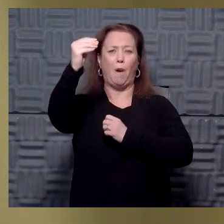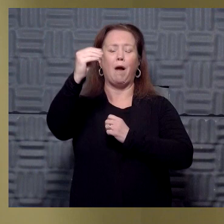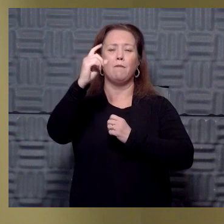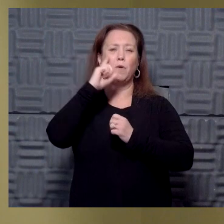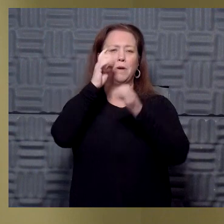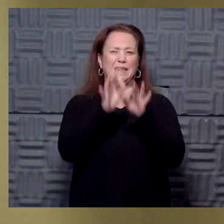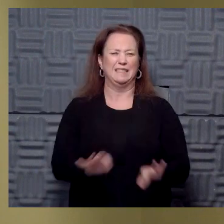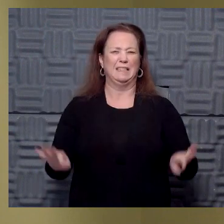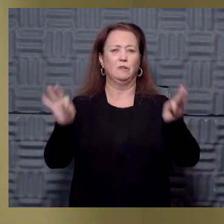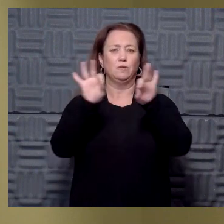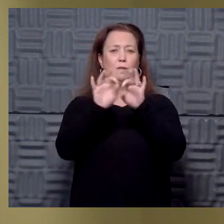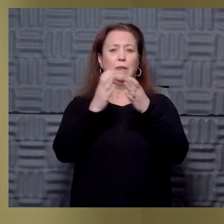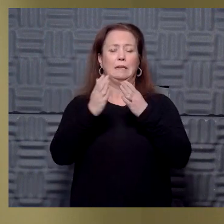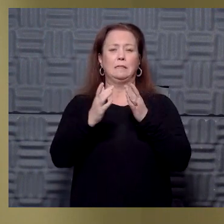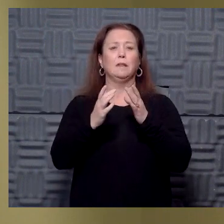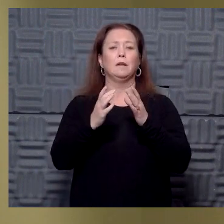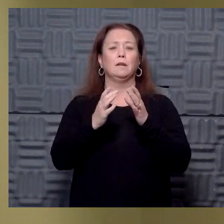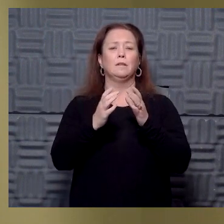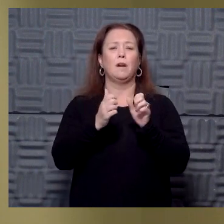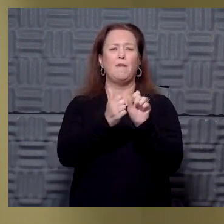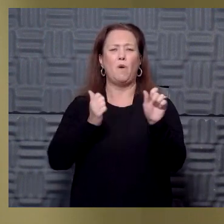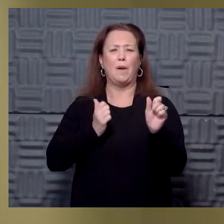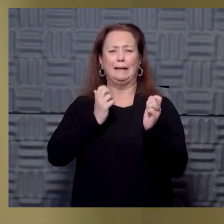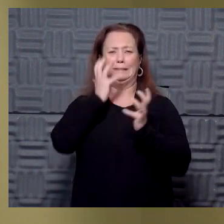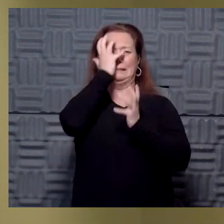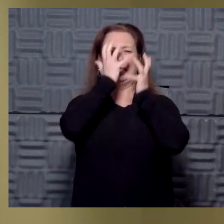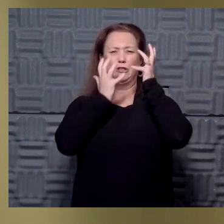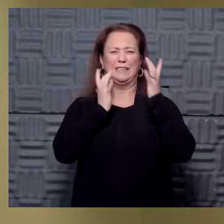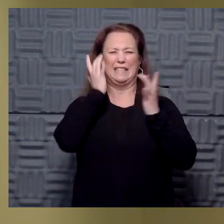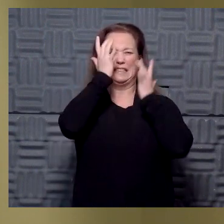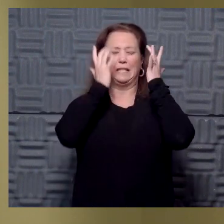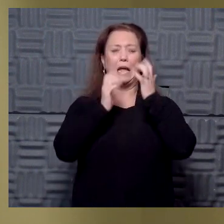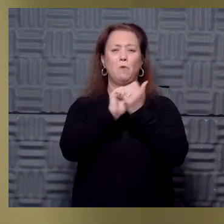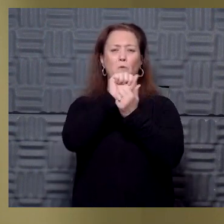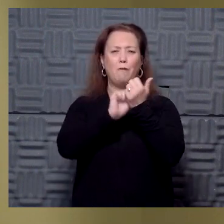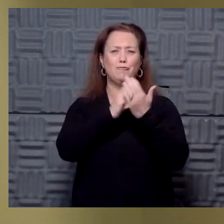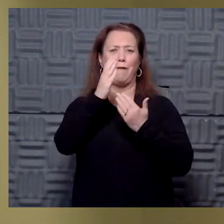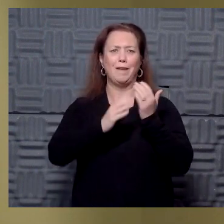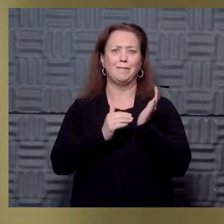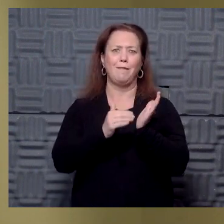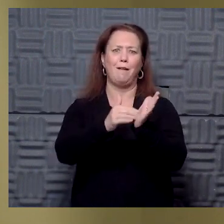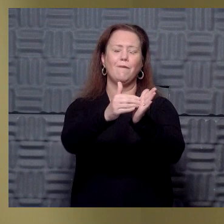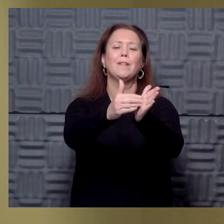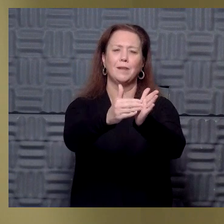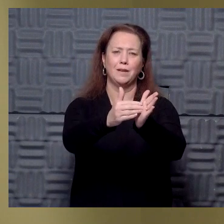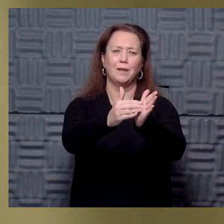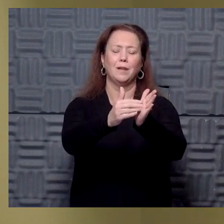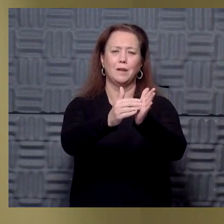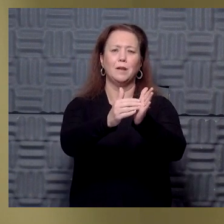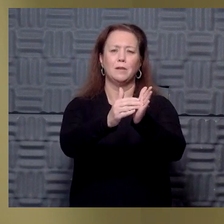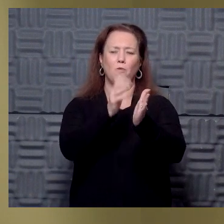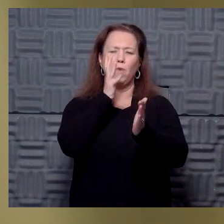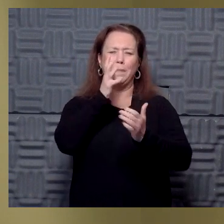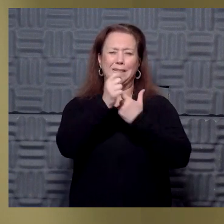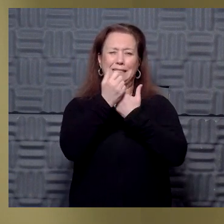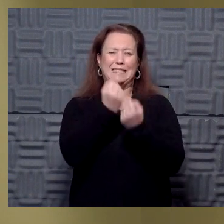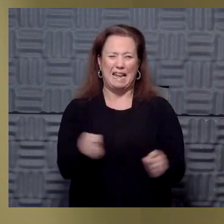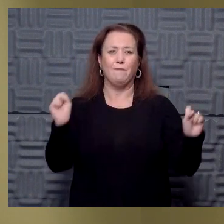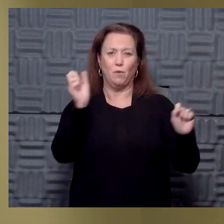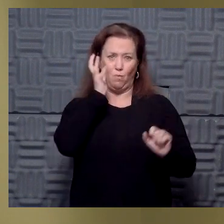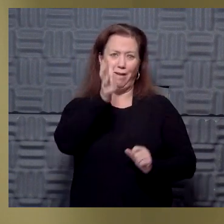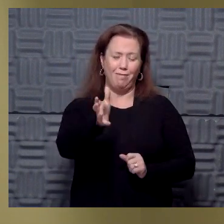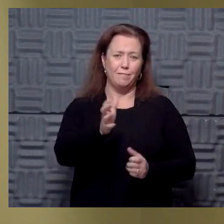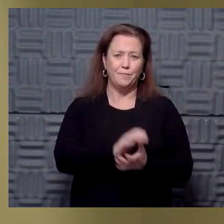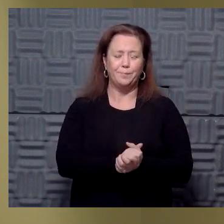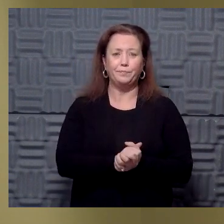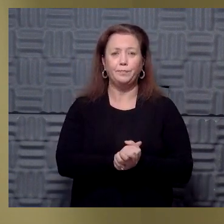needs. If you can just avoid touching your face and doing frequent hand washing, you'll hopefully be much, much safer than not doing